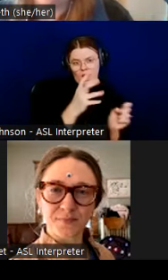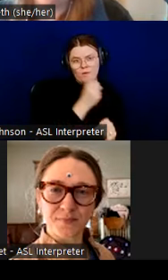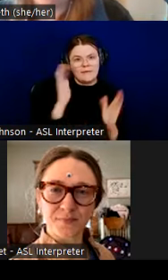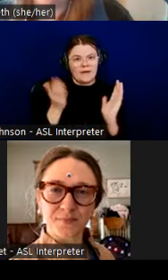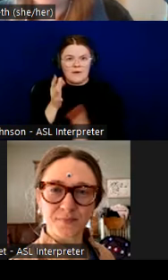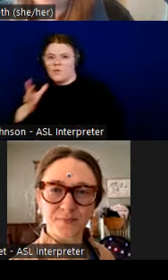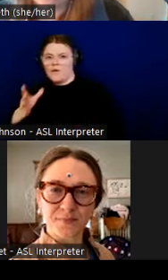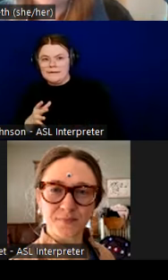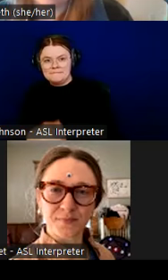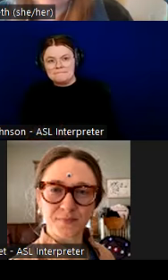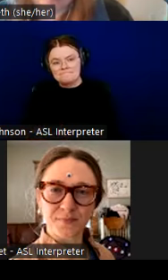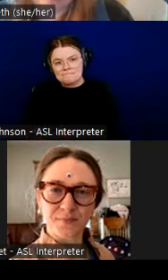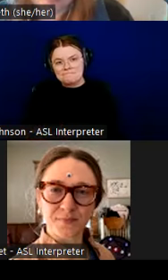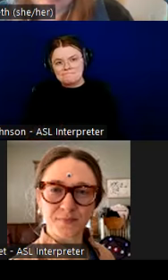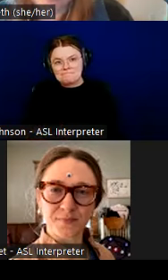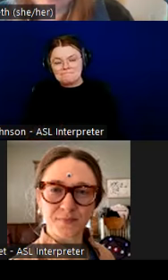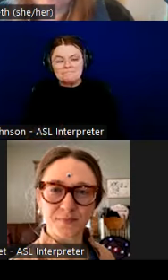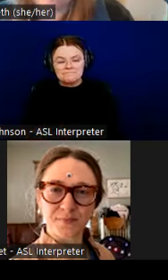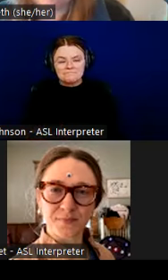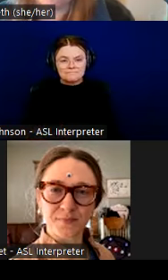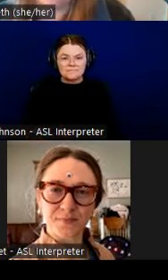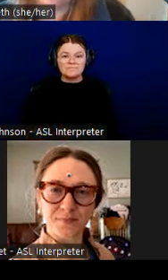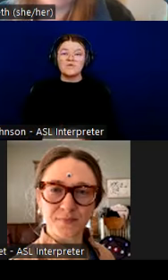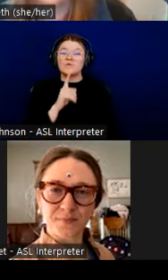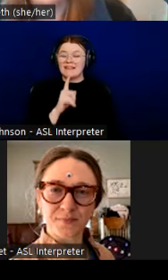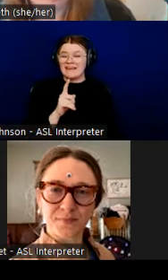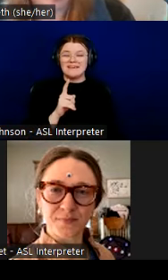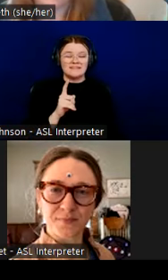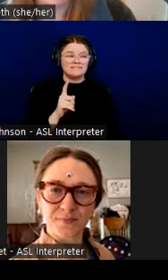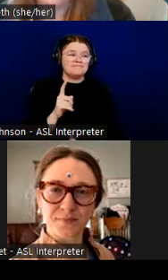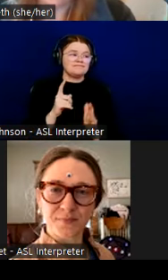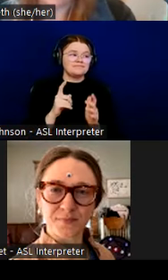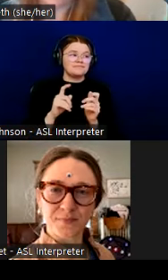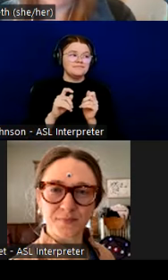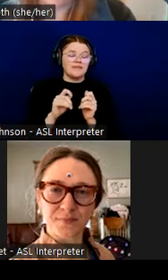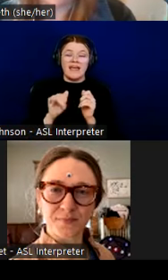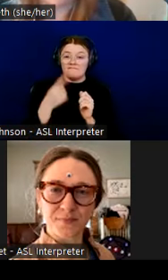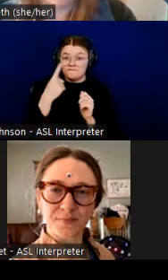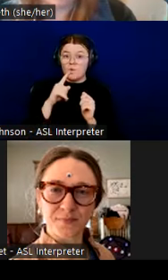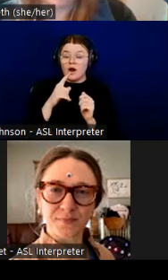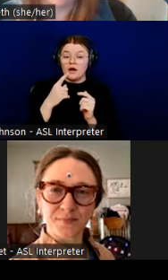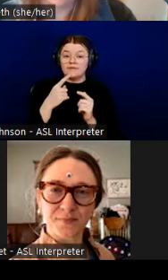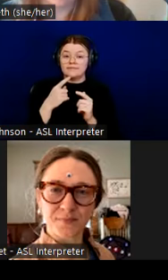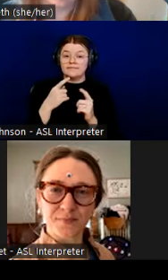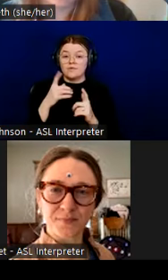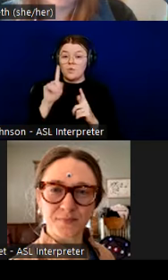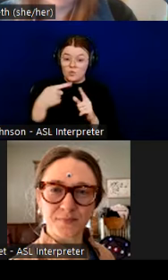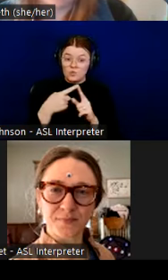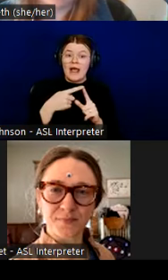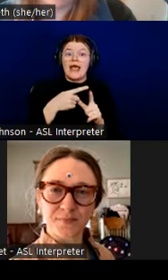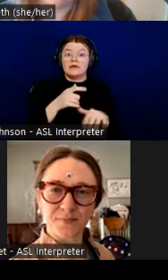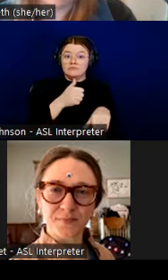And there's a lot of gender disparity in how long people are sentenced for